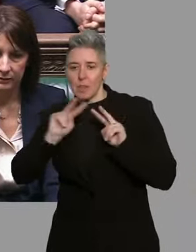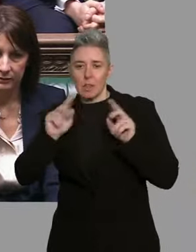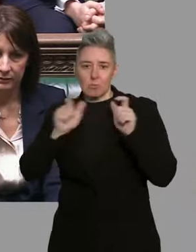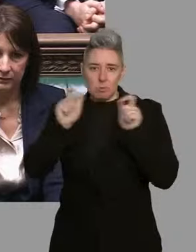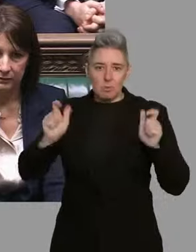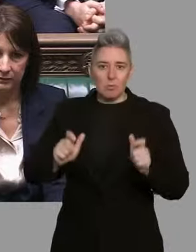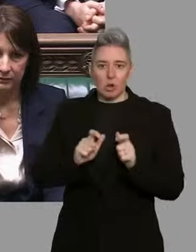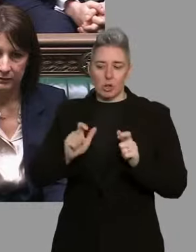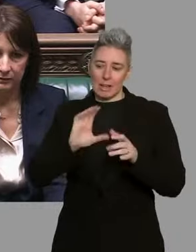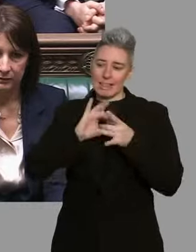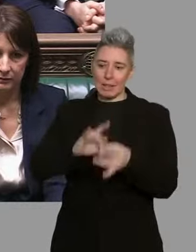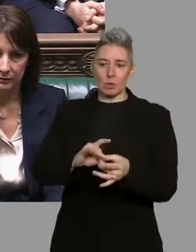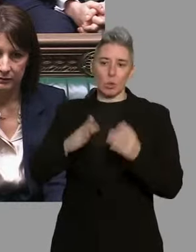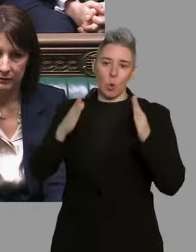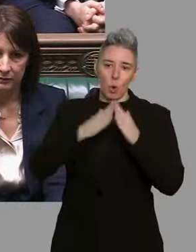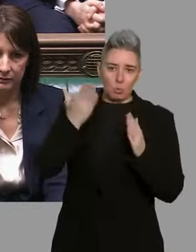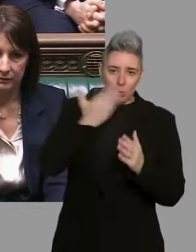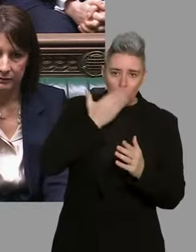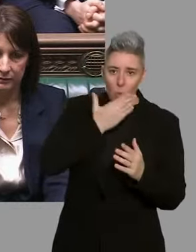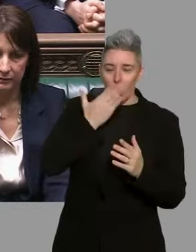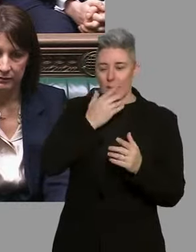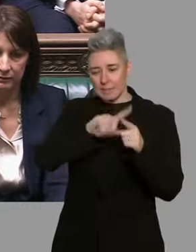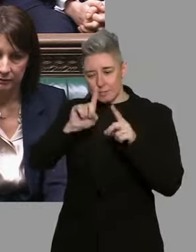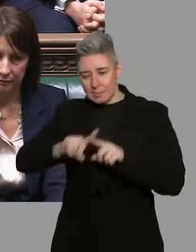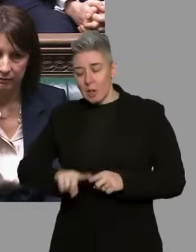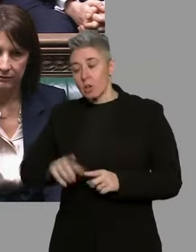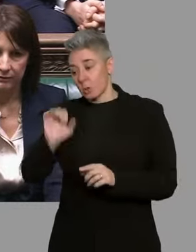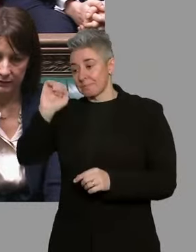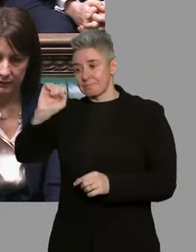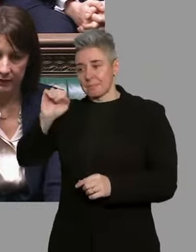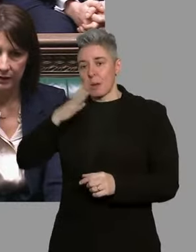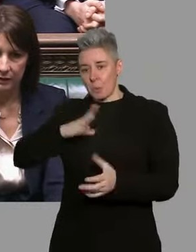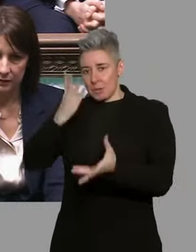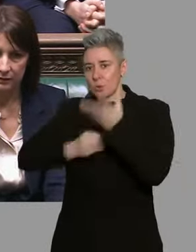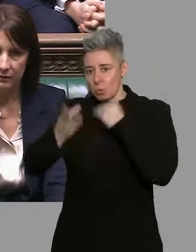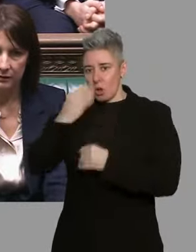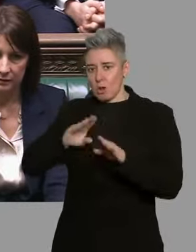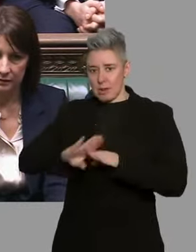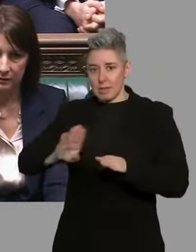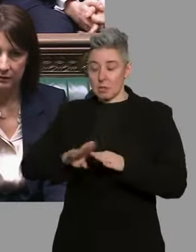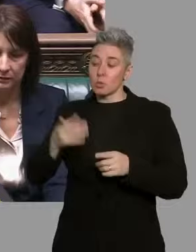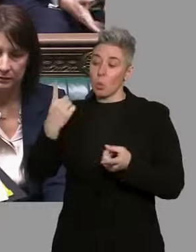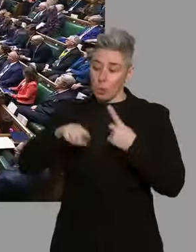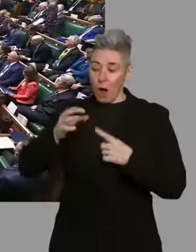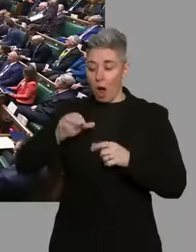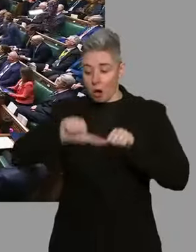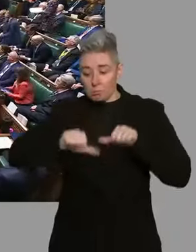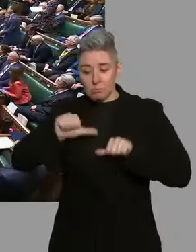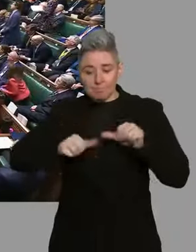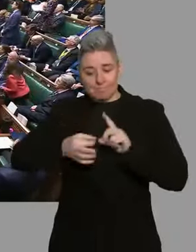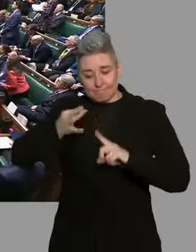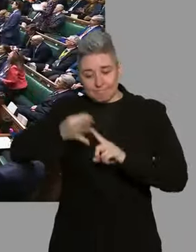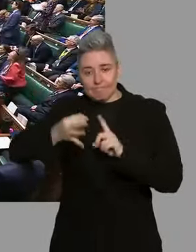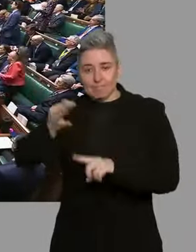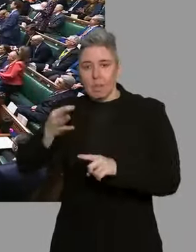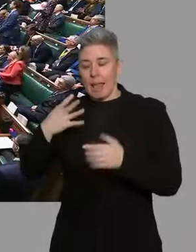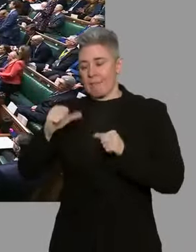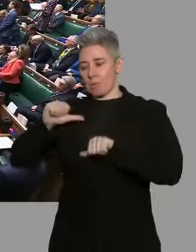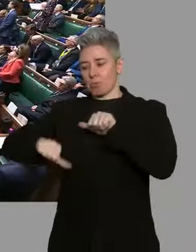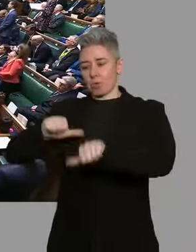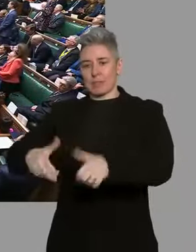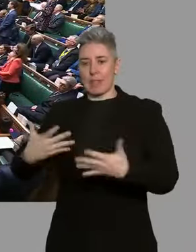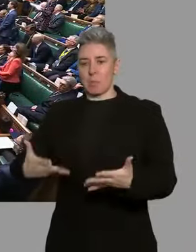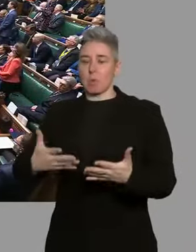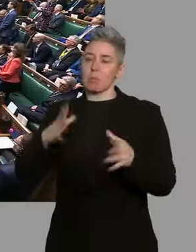lessons. We are taking steps. There is a process going on at the moment, and I'll update the House in due course. Alan Strickland. Thank you,